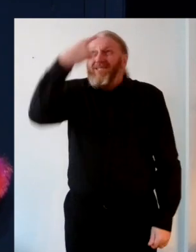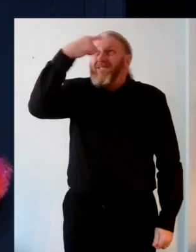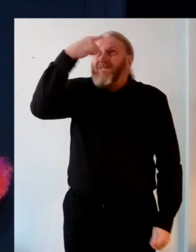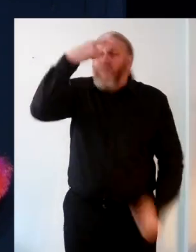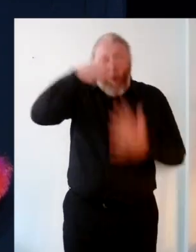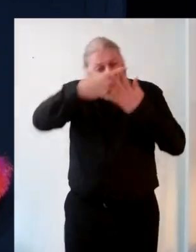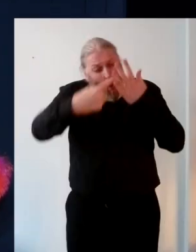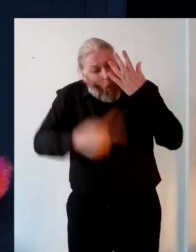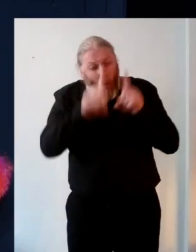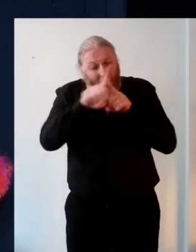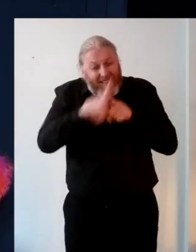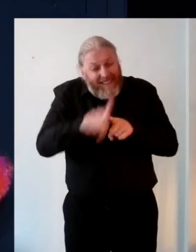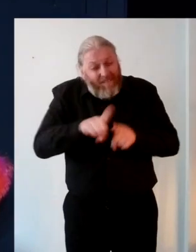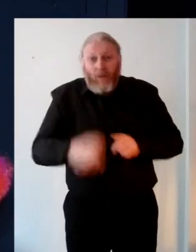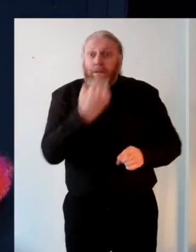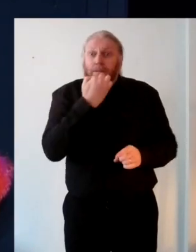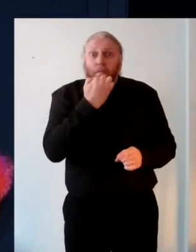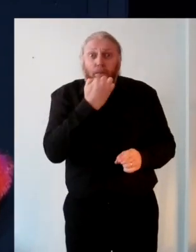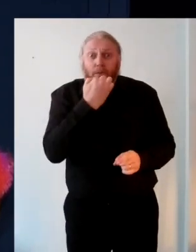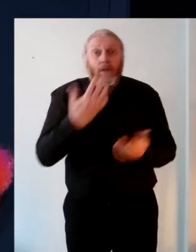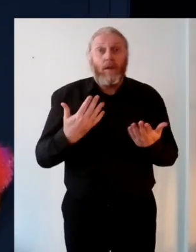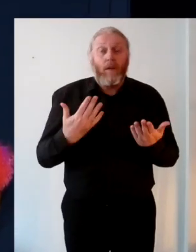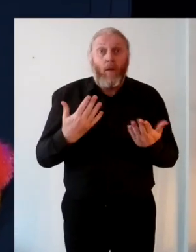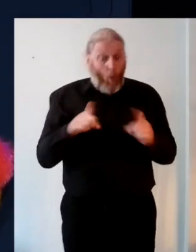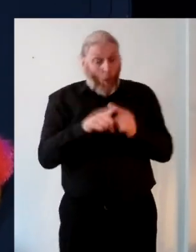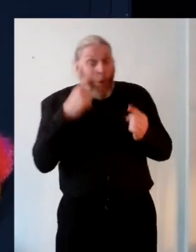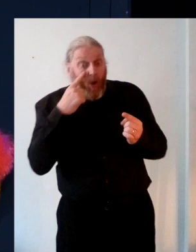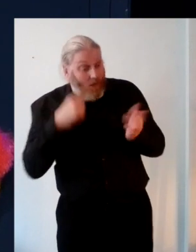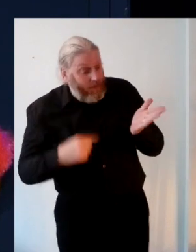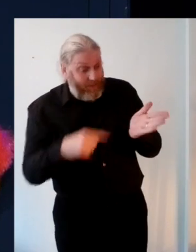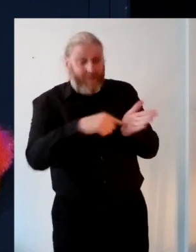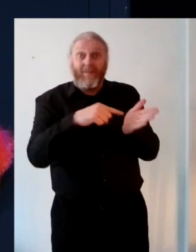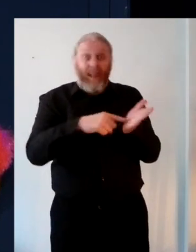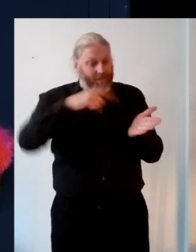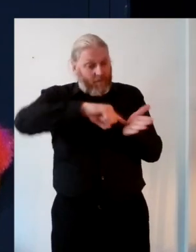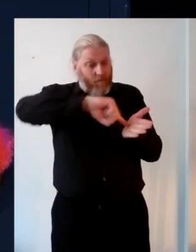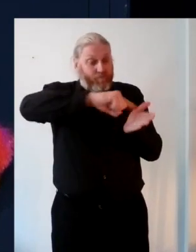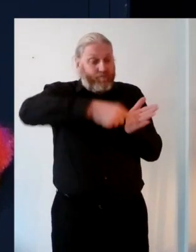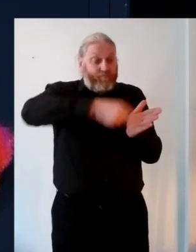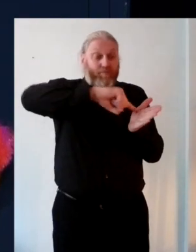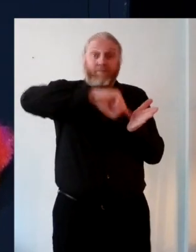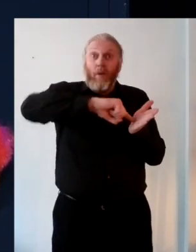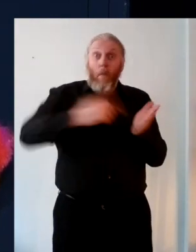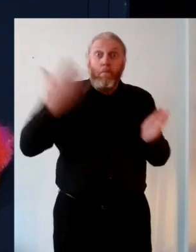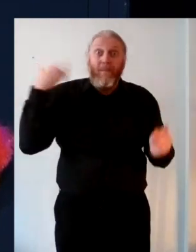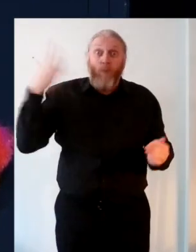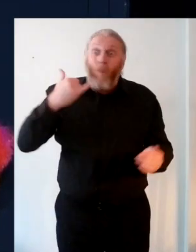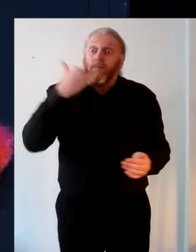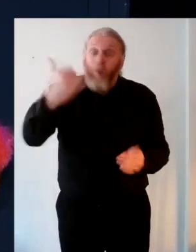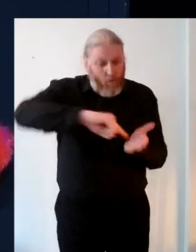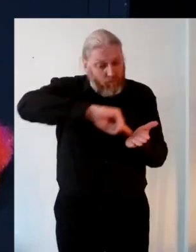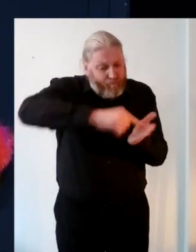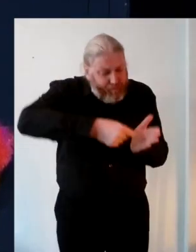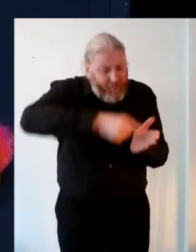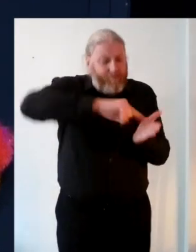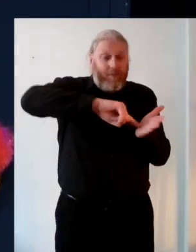single number in your head that you want to phone. And look at this. It's a little dial. That's how you have to phone. You have to put